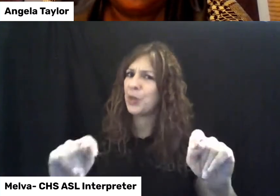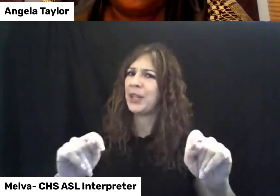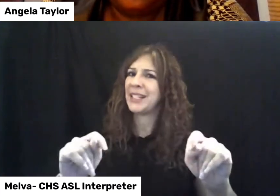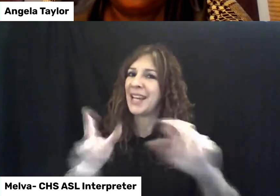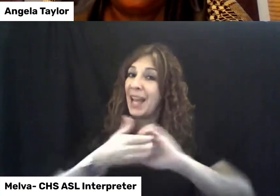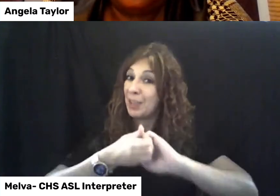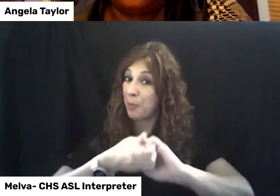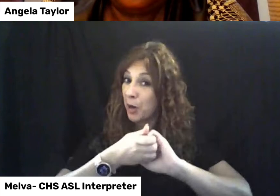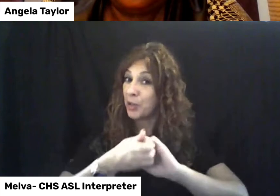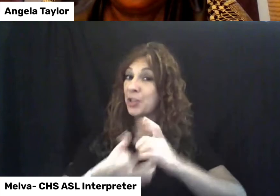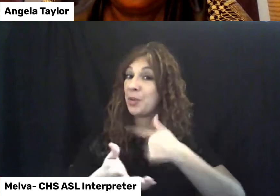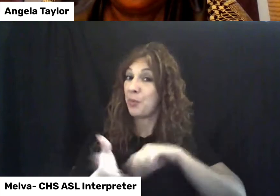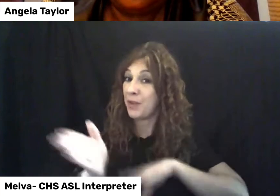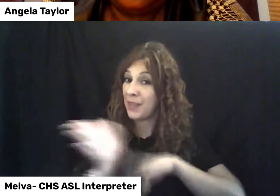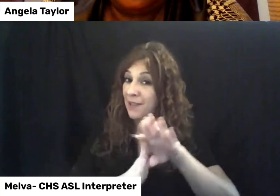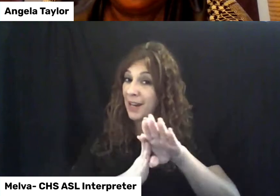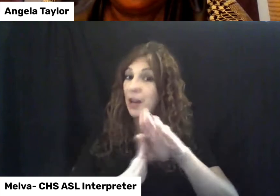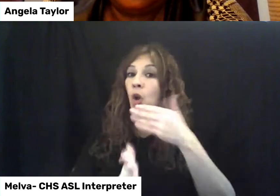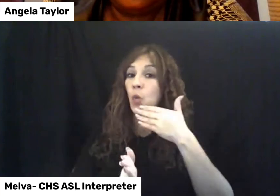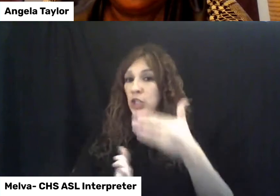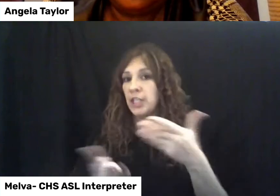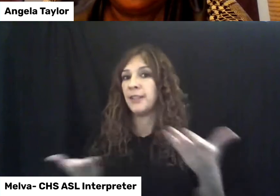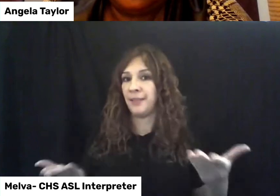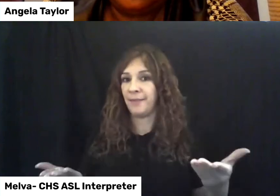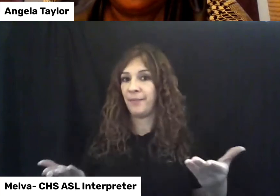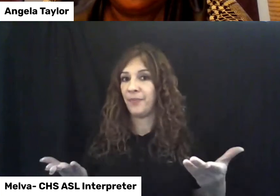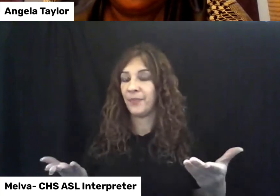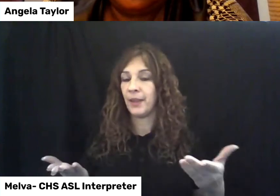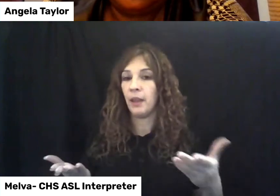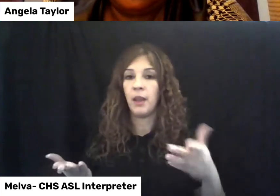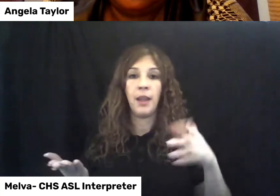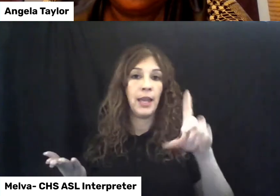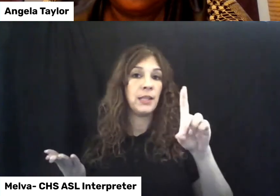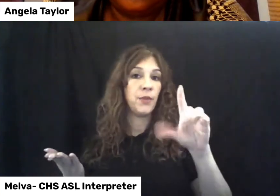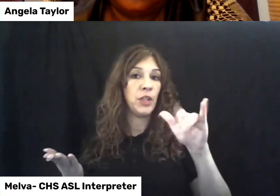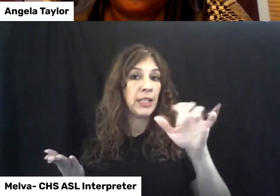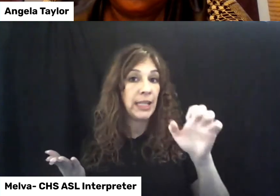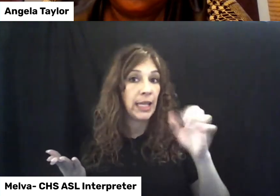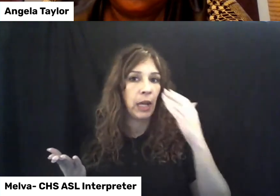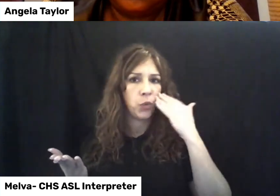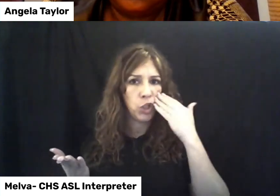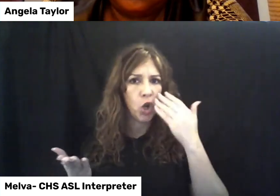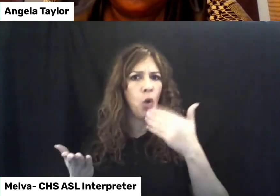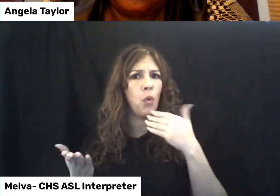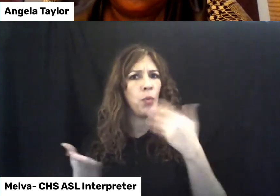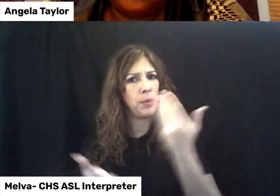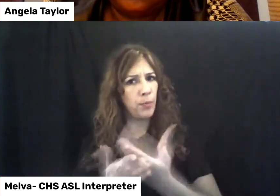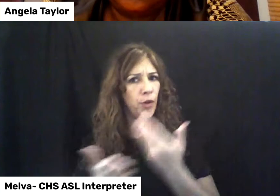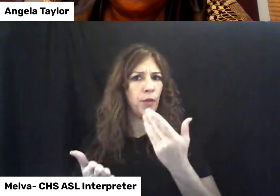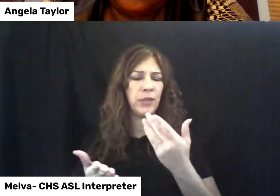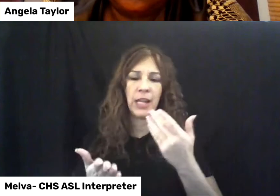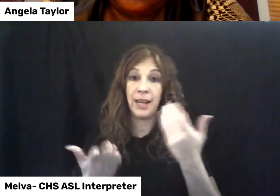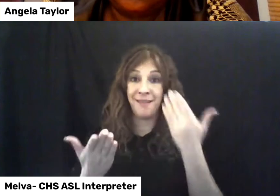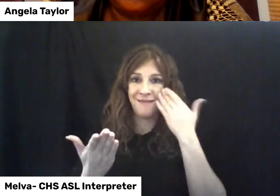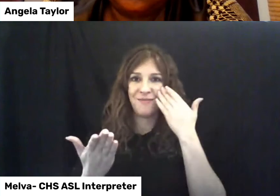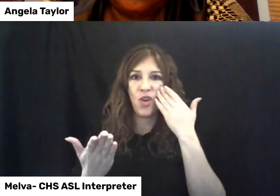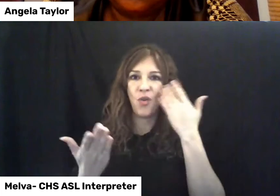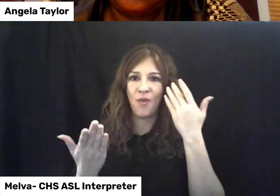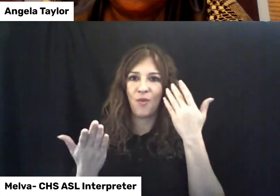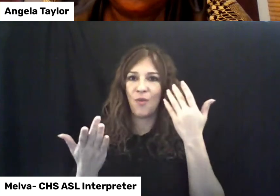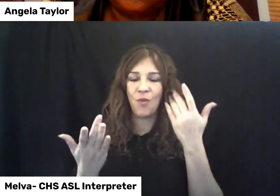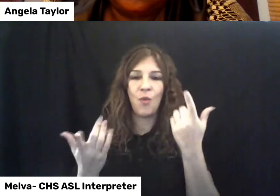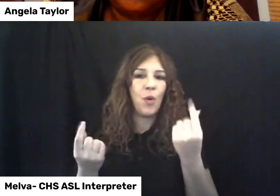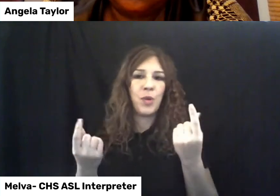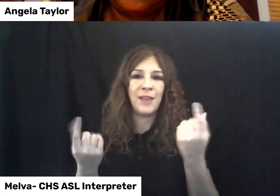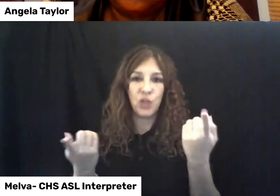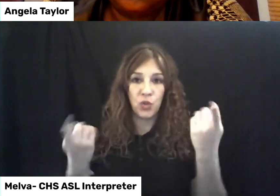developed with DCASE are a model for what needs to happen next. So to me, it's like,